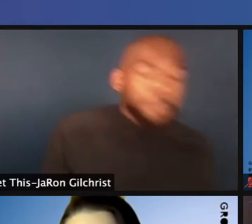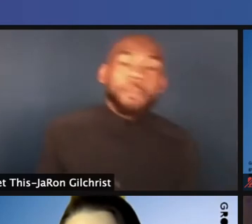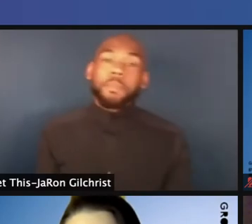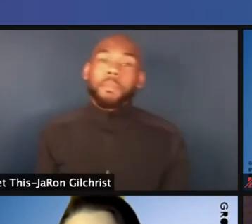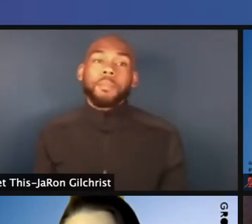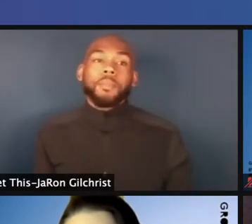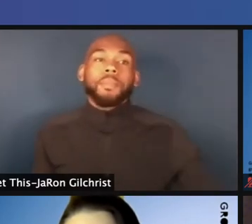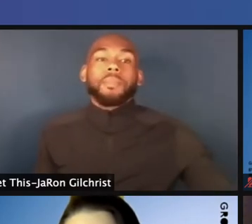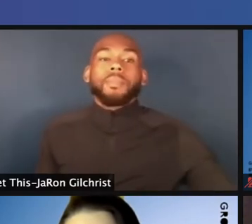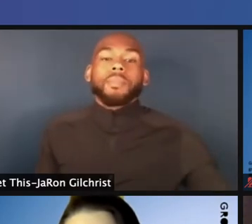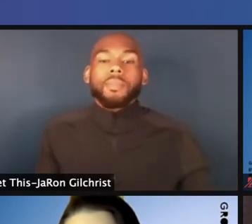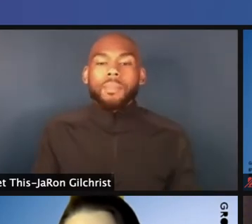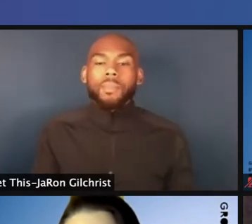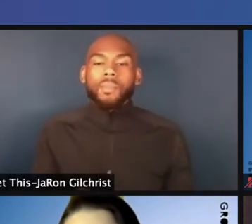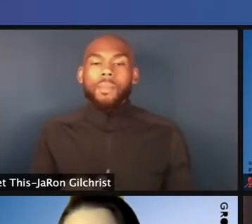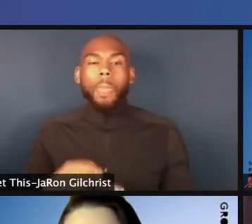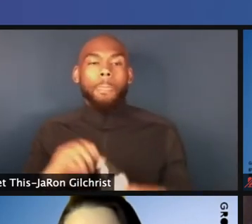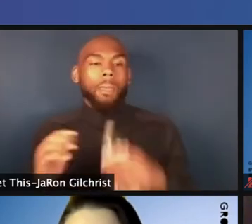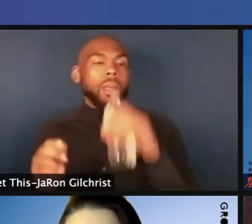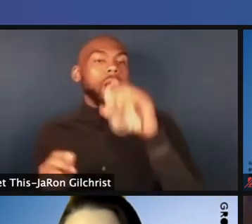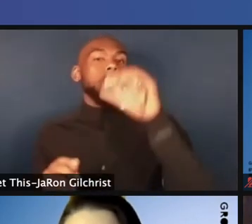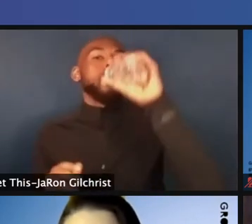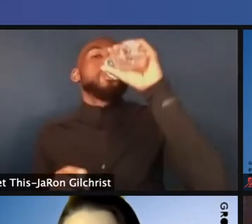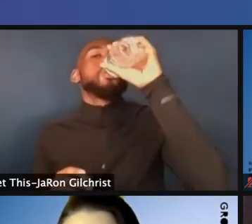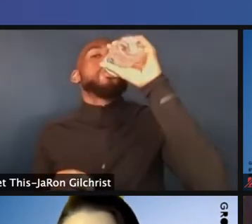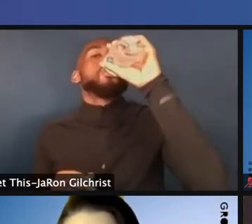There are three different directions I want to go right now.